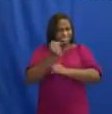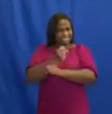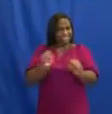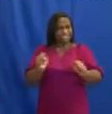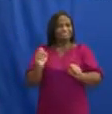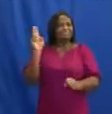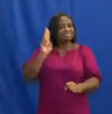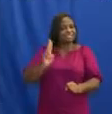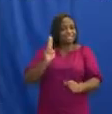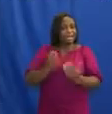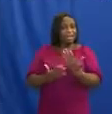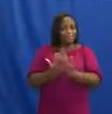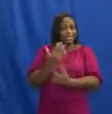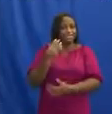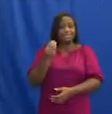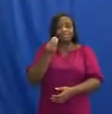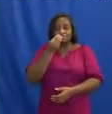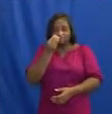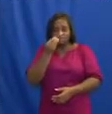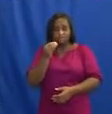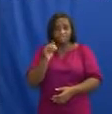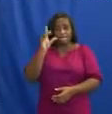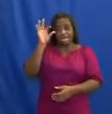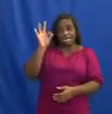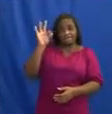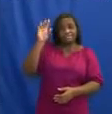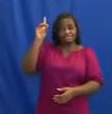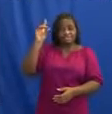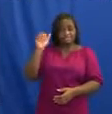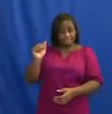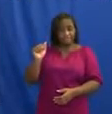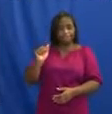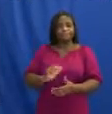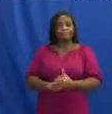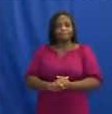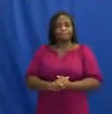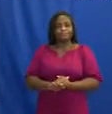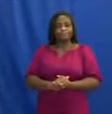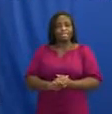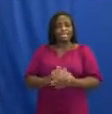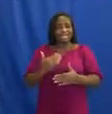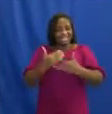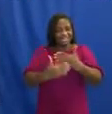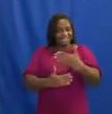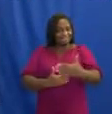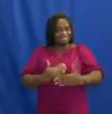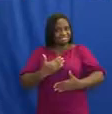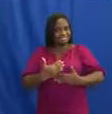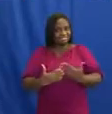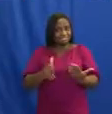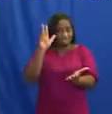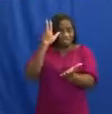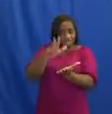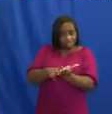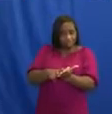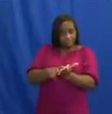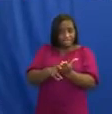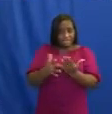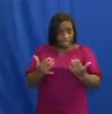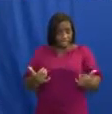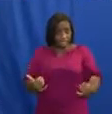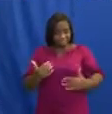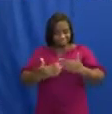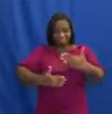use by the Food and Drugs Authority, FDA. With the process of certification